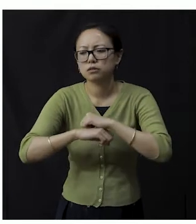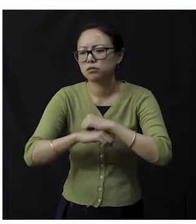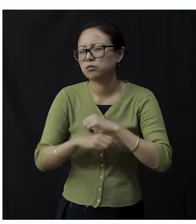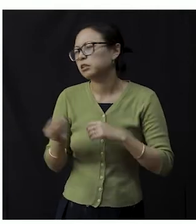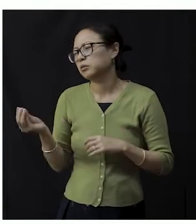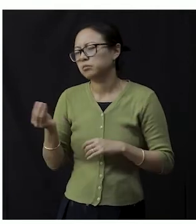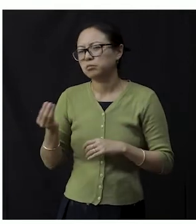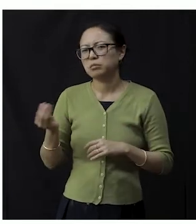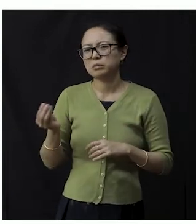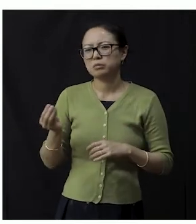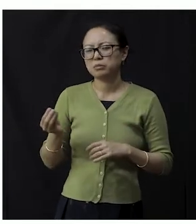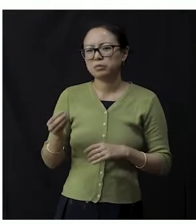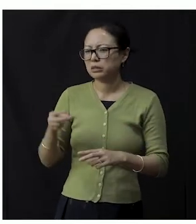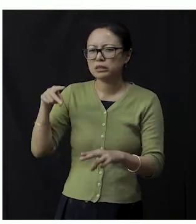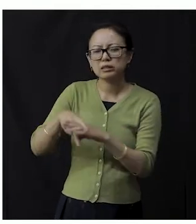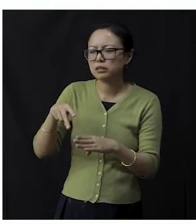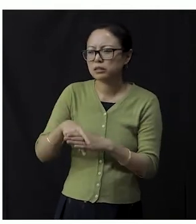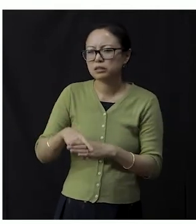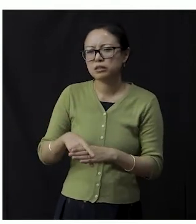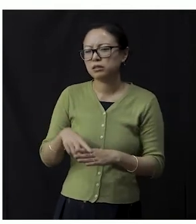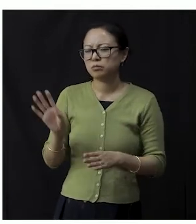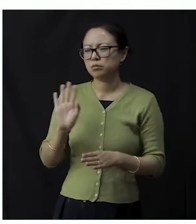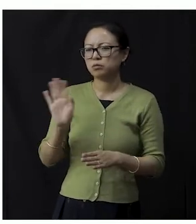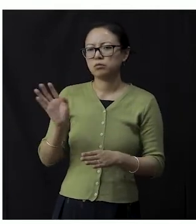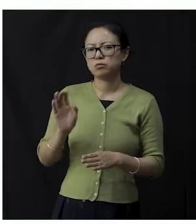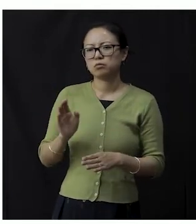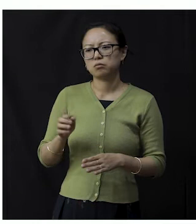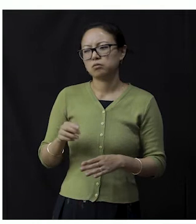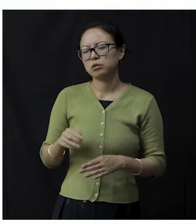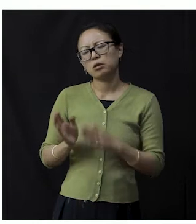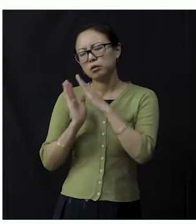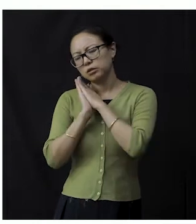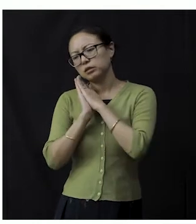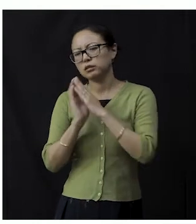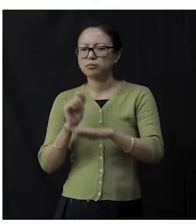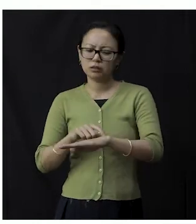not trouble us. So remember, they were saying the word please, which is